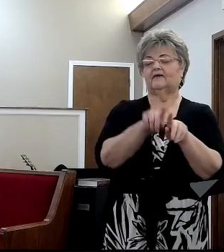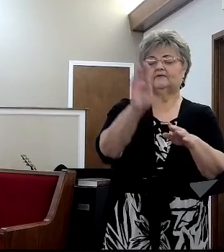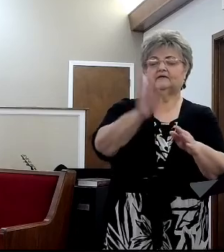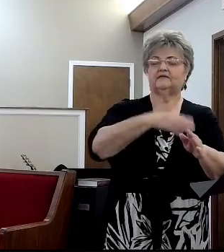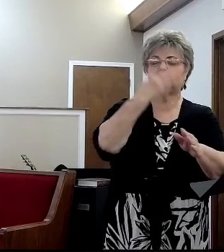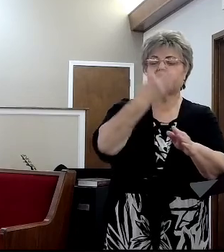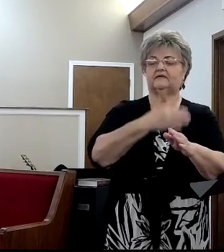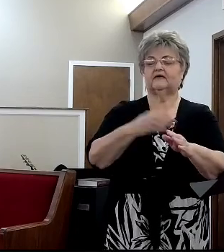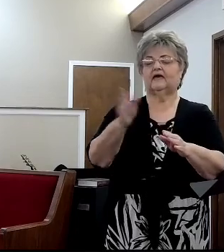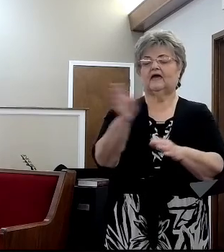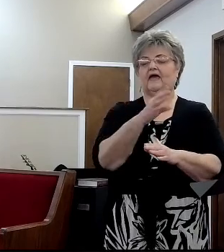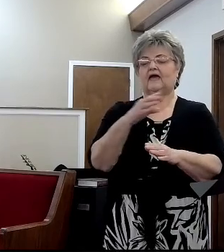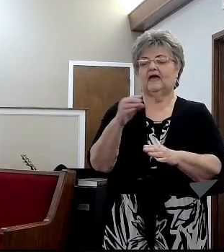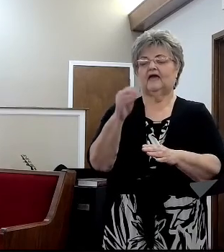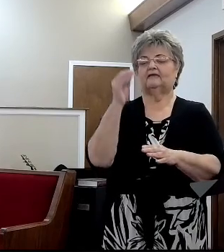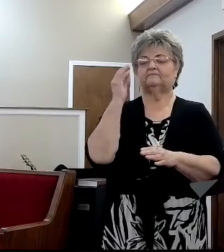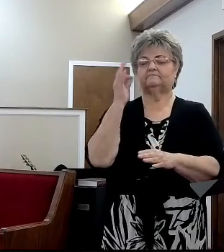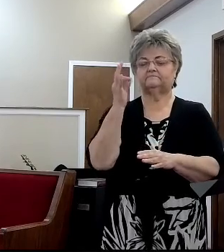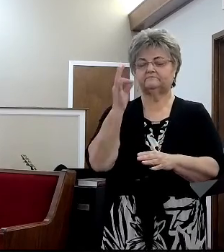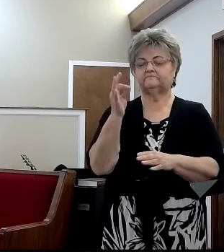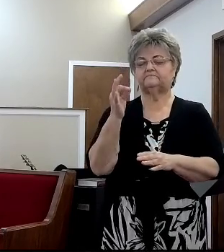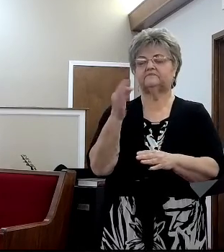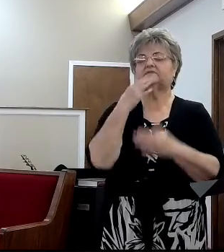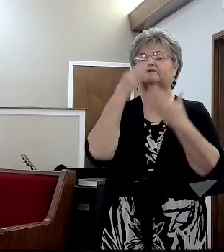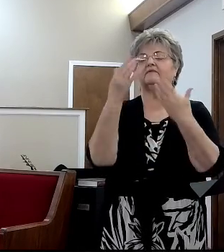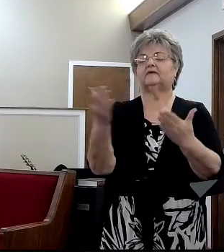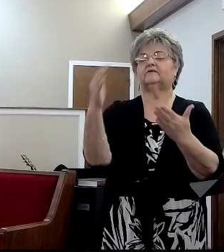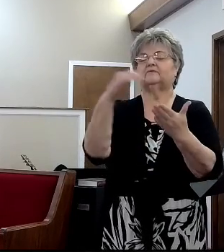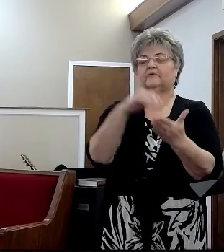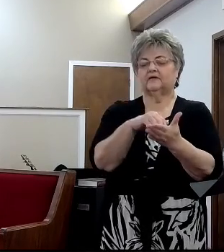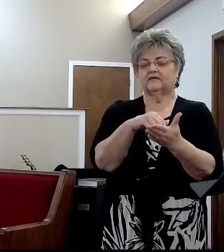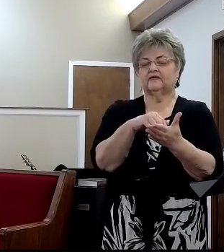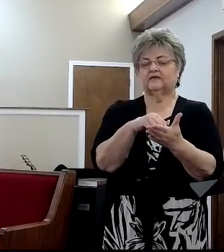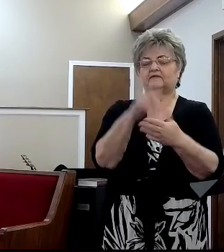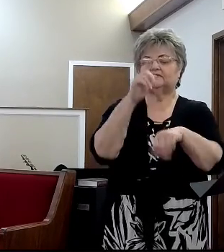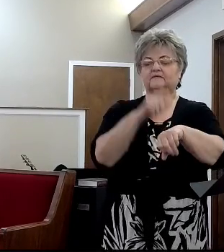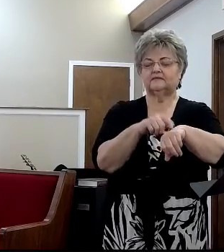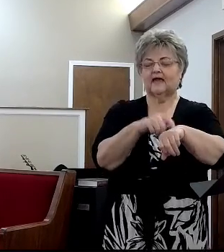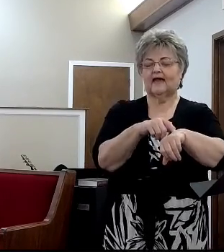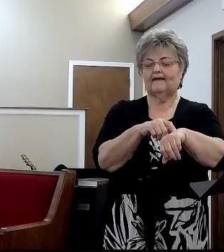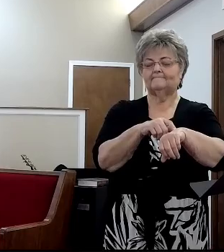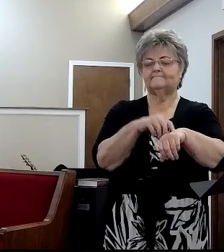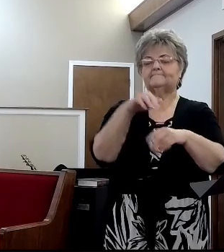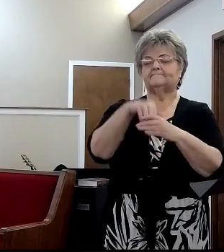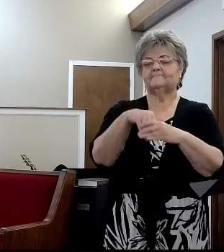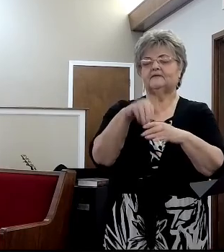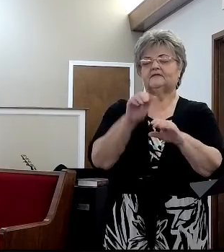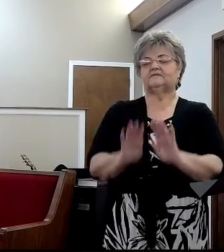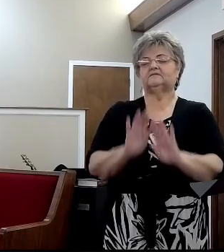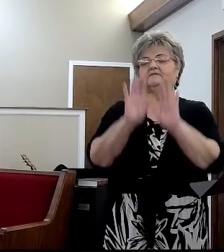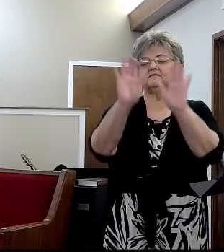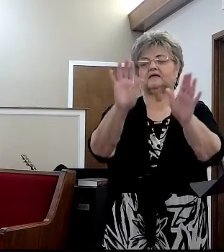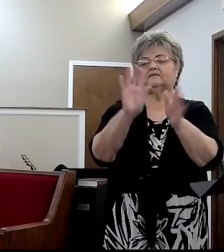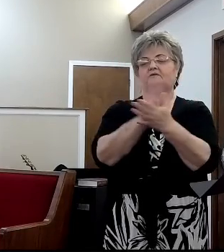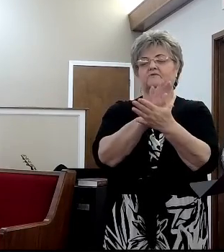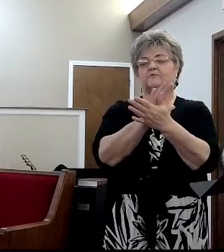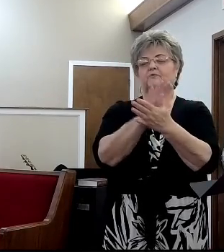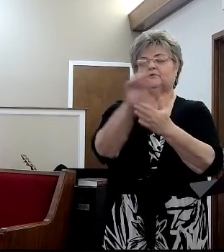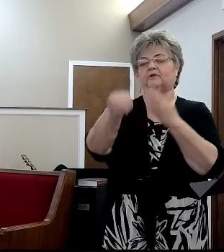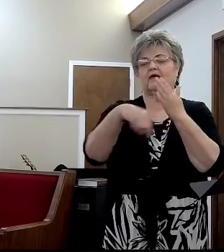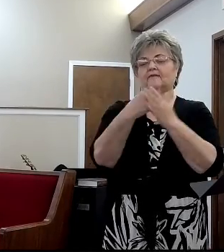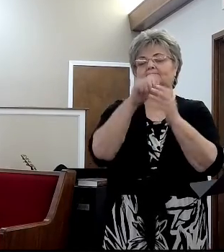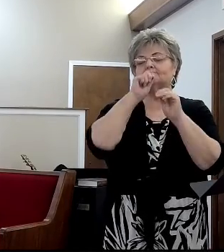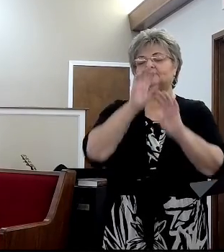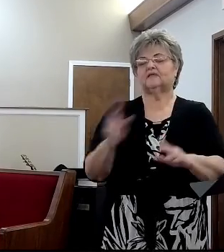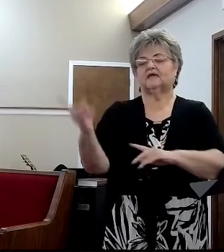Brother brings the message, Lord. And Lord, I just thank you again for this time in the Sunday school hour. I pray that you just continue to bless the rest of the day